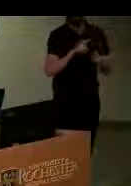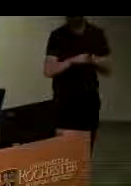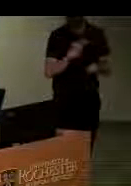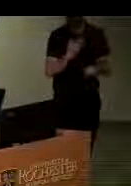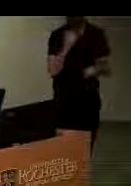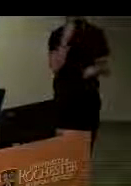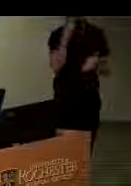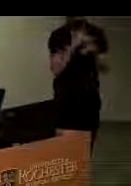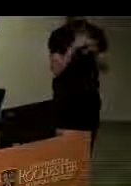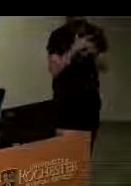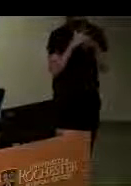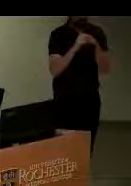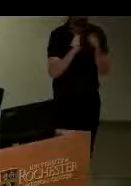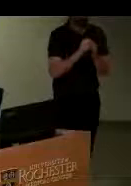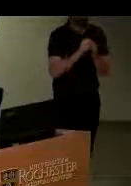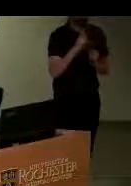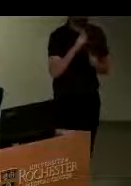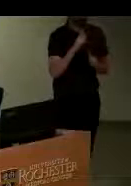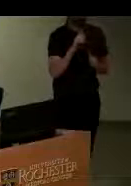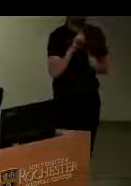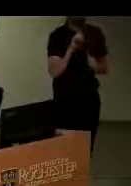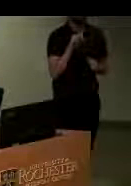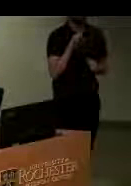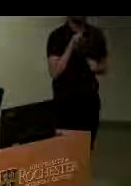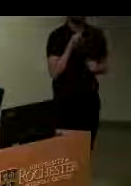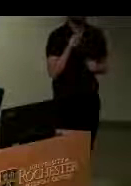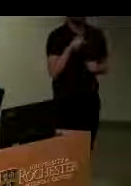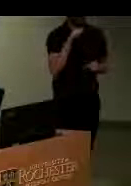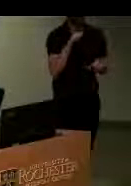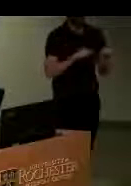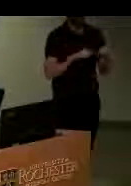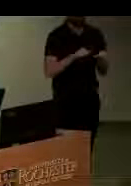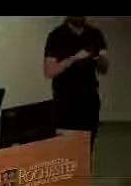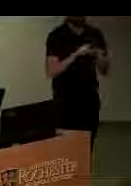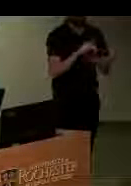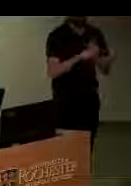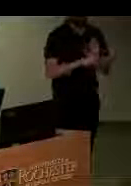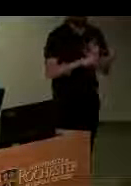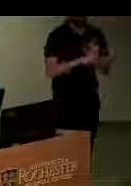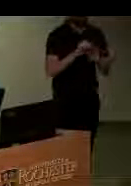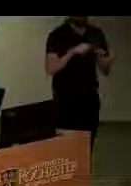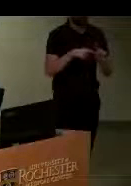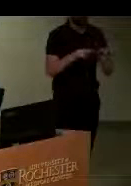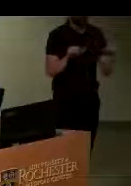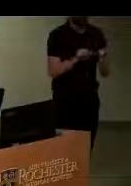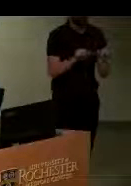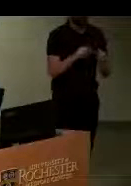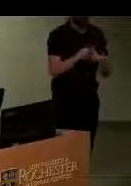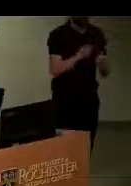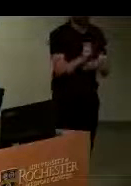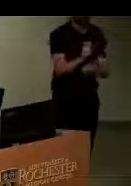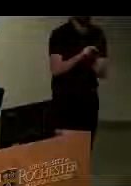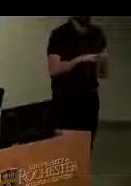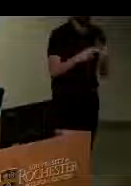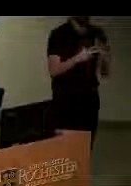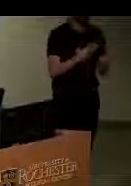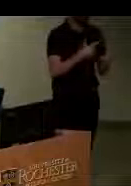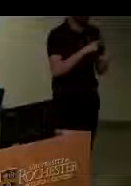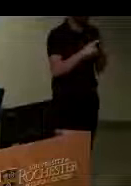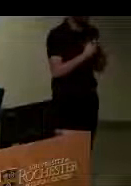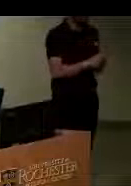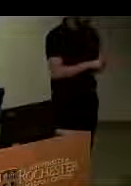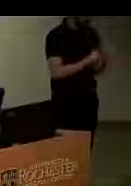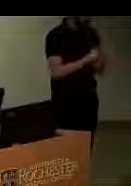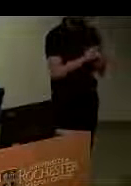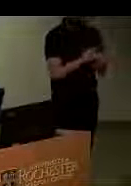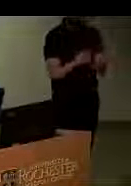obsessed with the Heisenberg uncertainty principle in physics, that every time you measure something, you disturb it, so it isn't the same way as it was when you started out. He